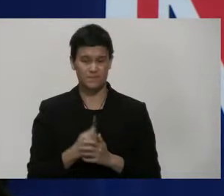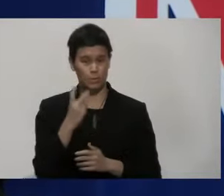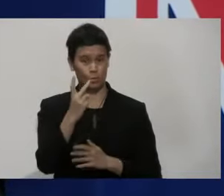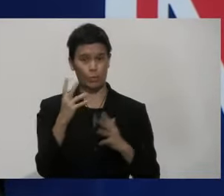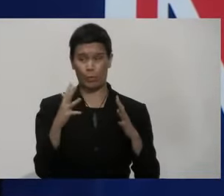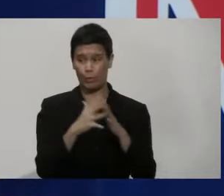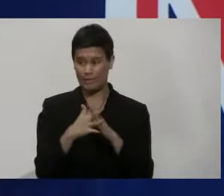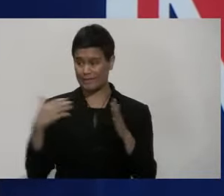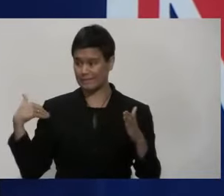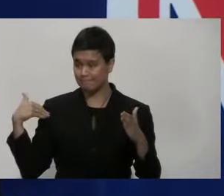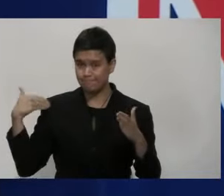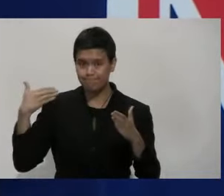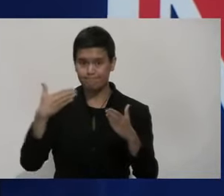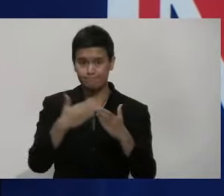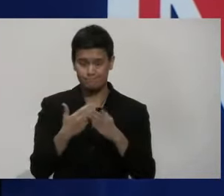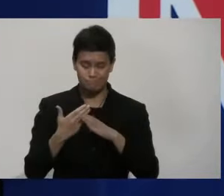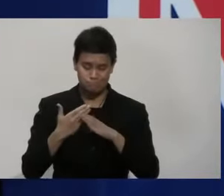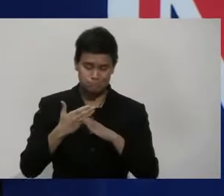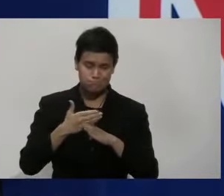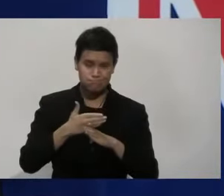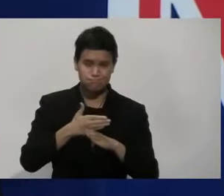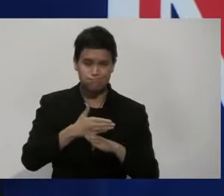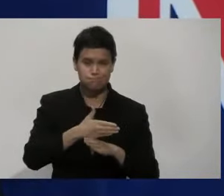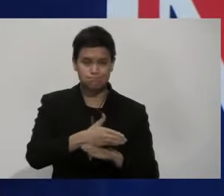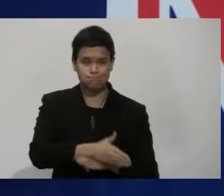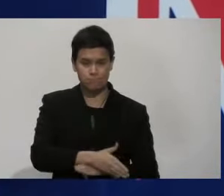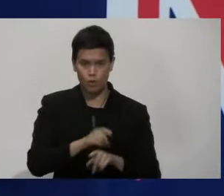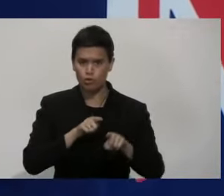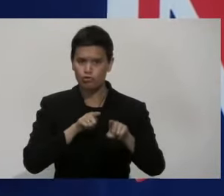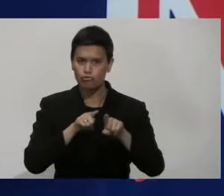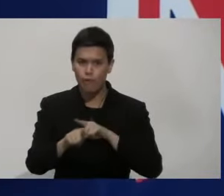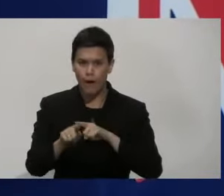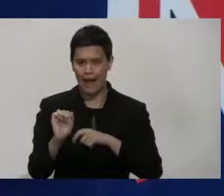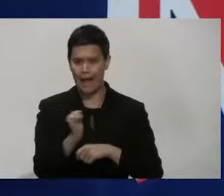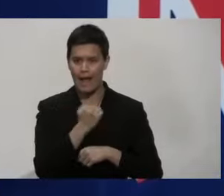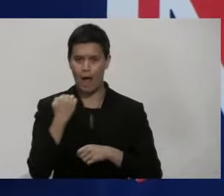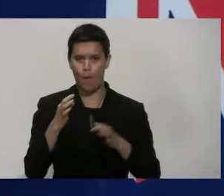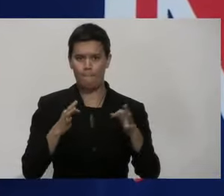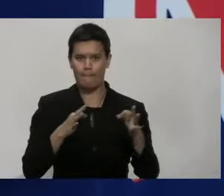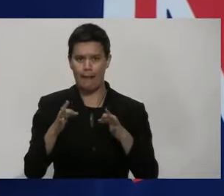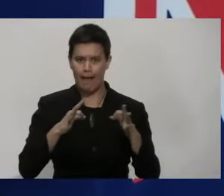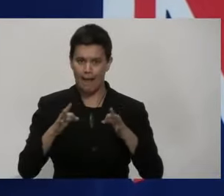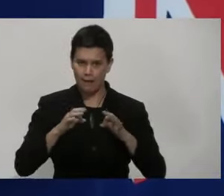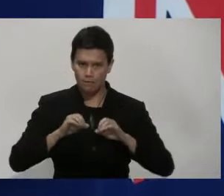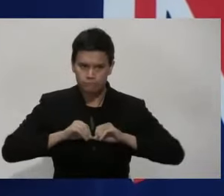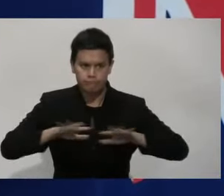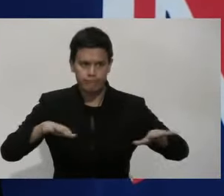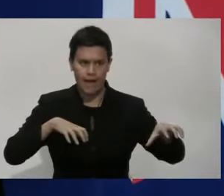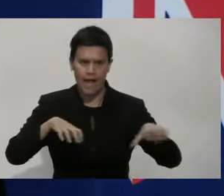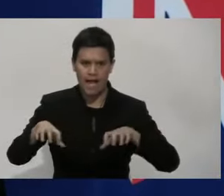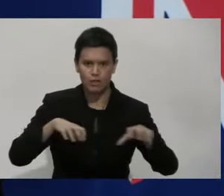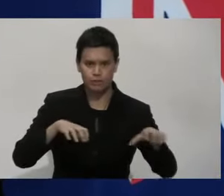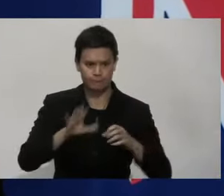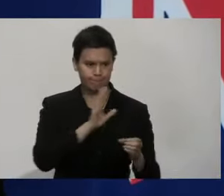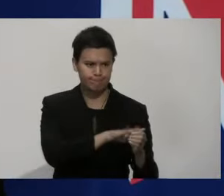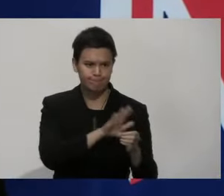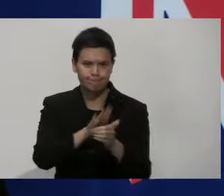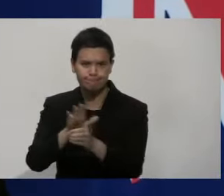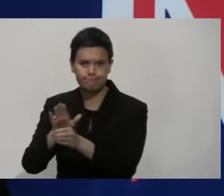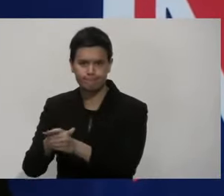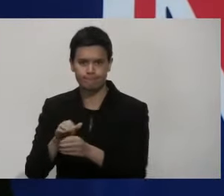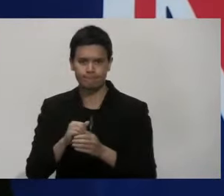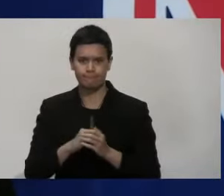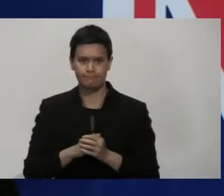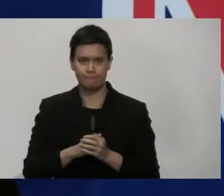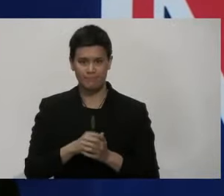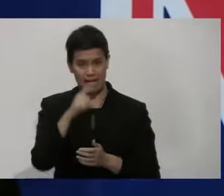weeks, enormous effort has gone into rolling out our resurgence plan. You can see that in the sheer scale